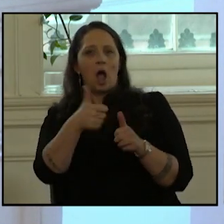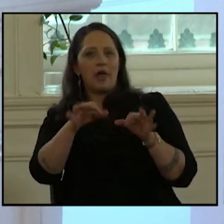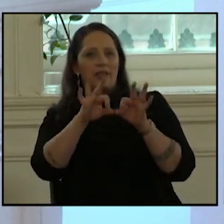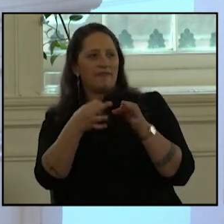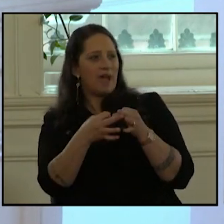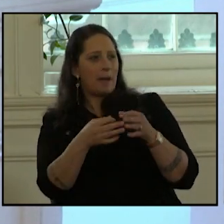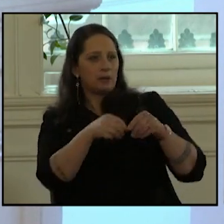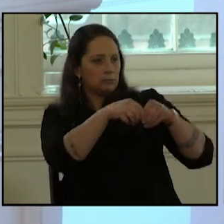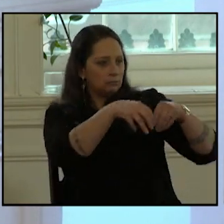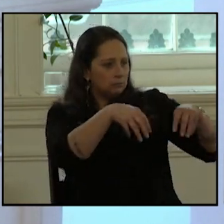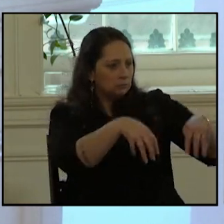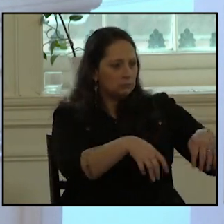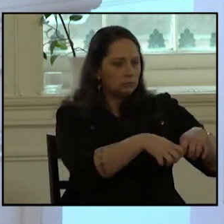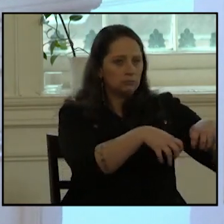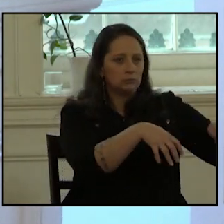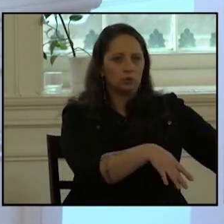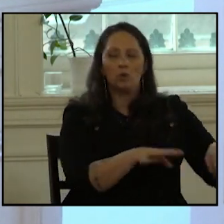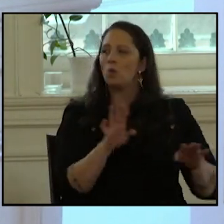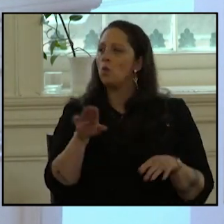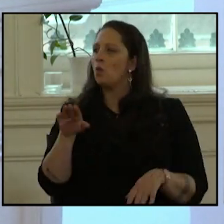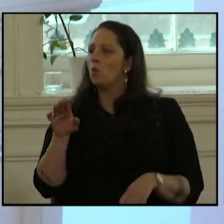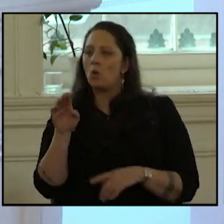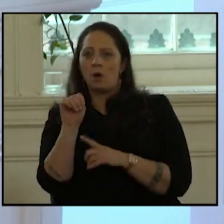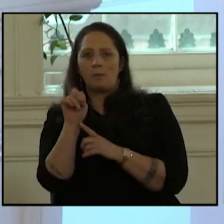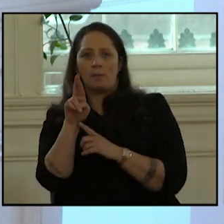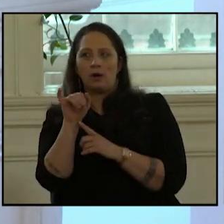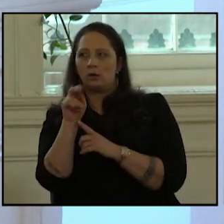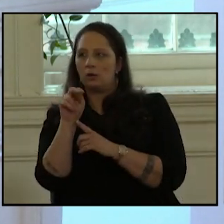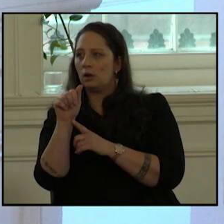right? Ooh, Mariana, can I change